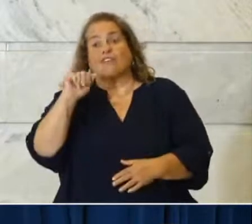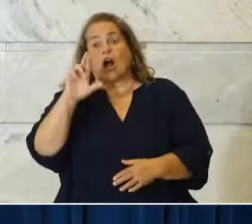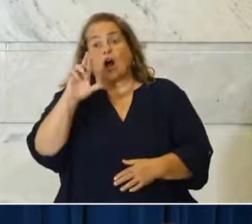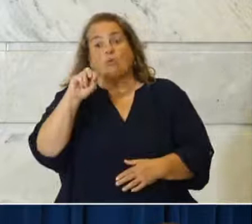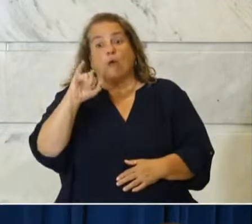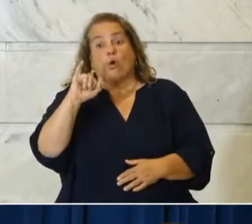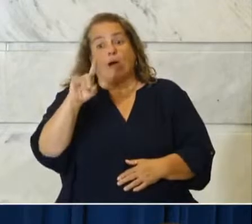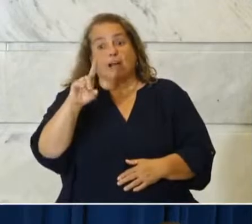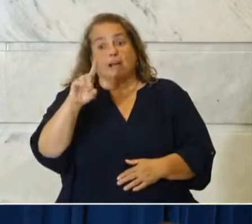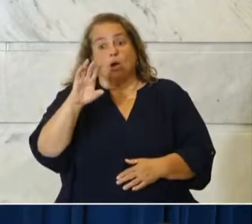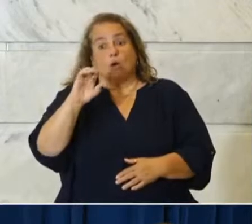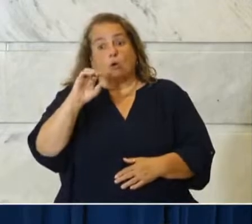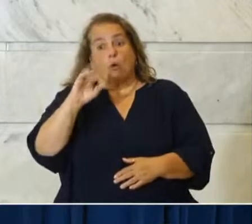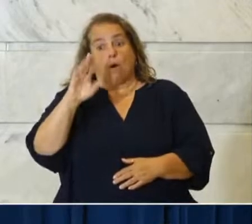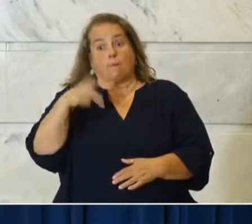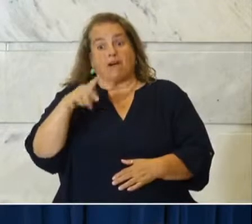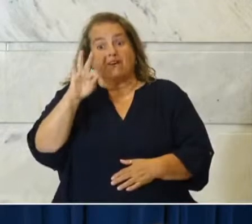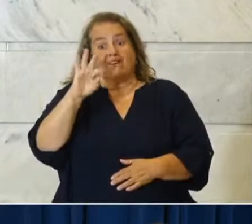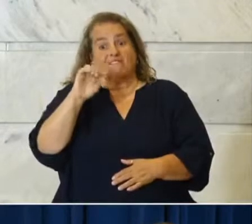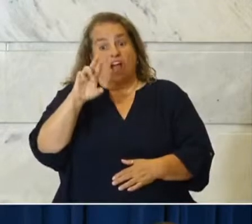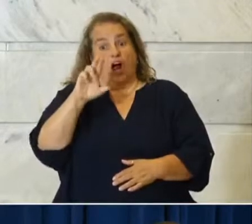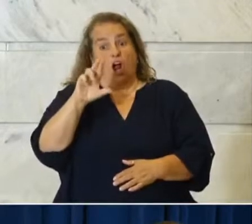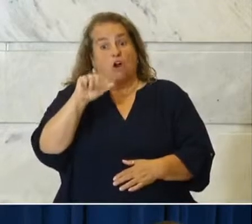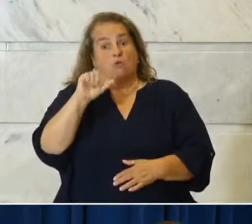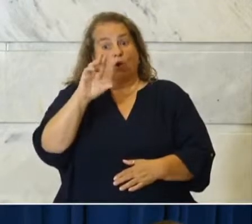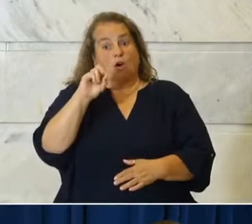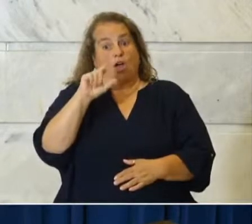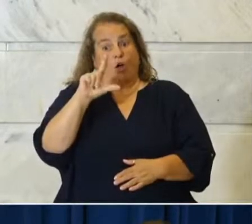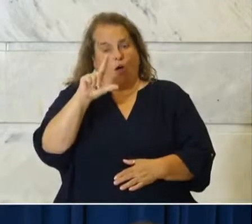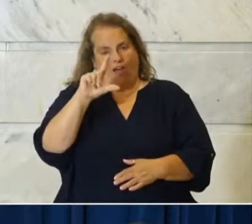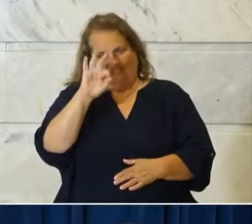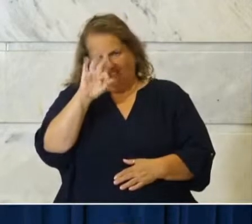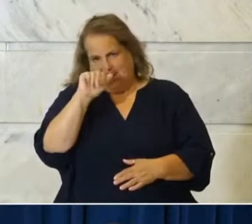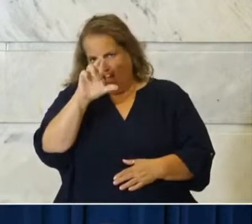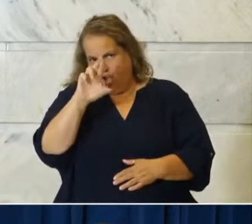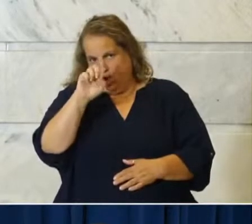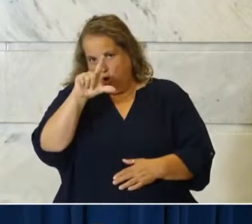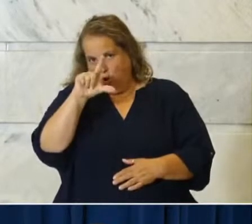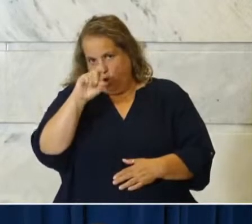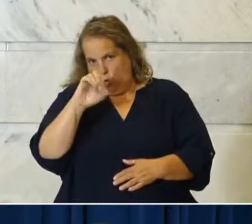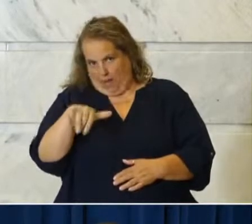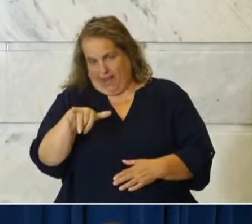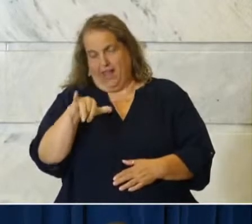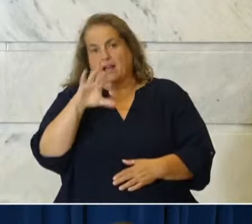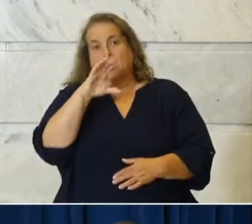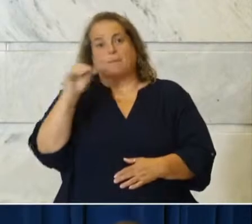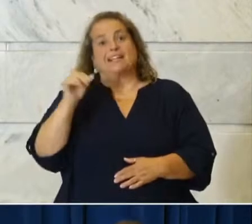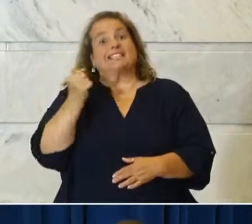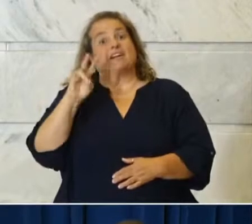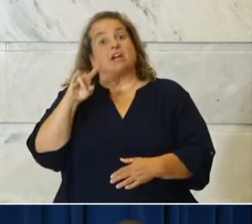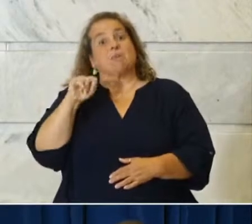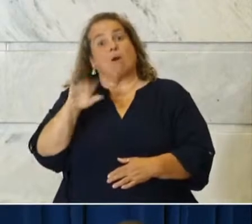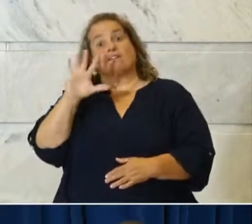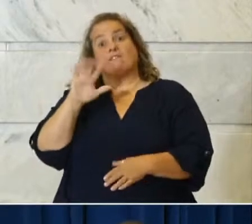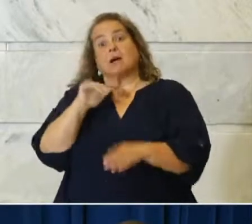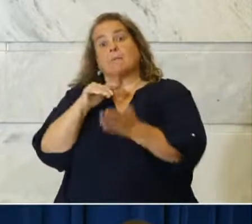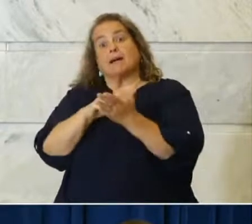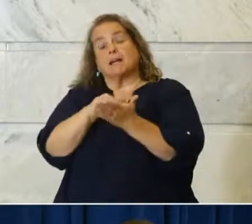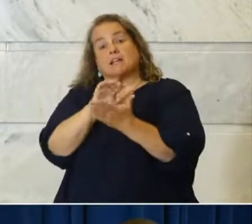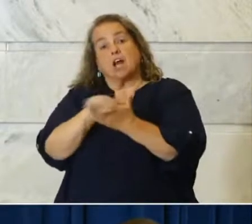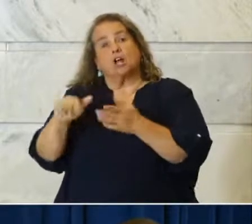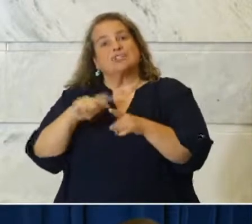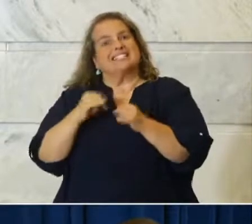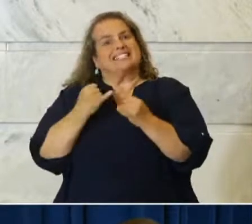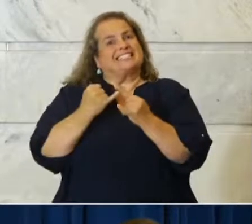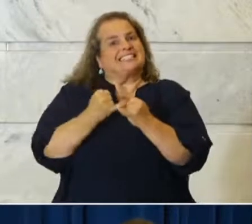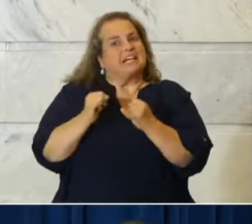Corporation plans to hire 30 people full-time. It's going to invest $17.5 million in a new steel